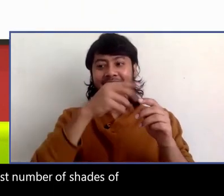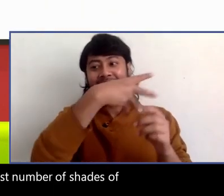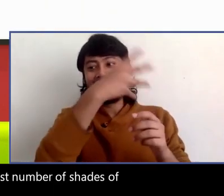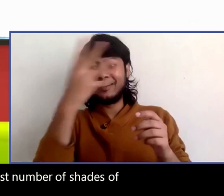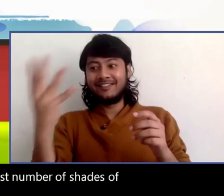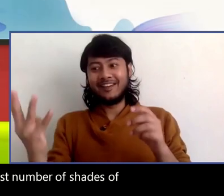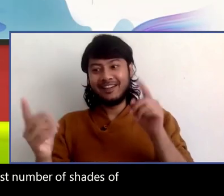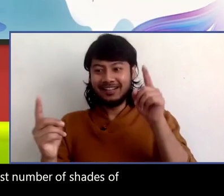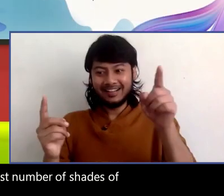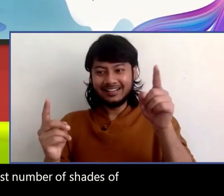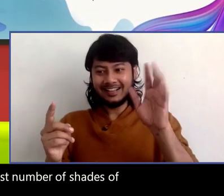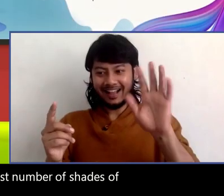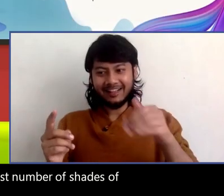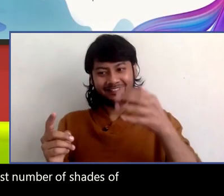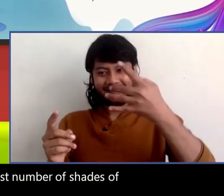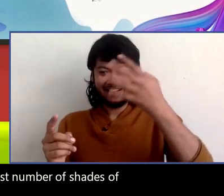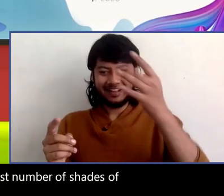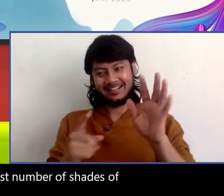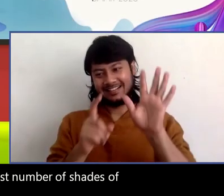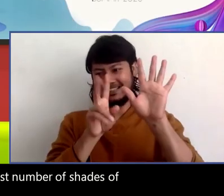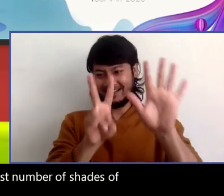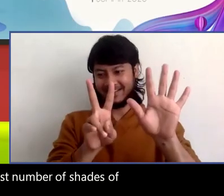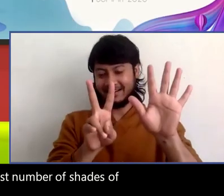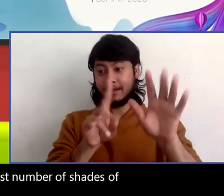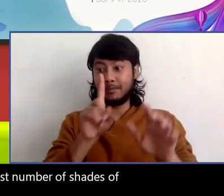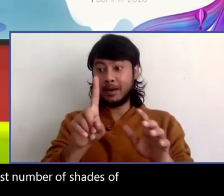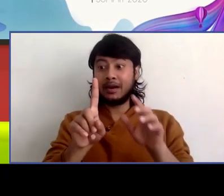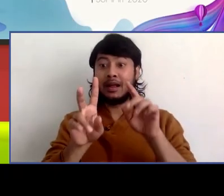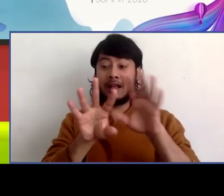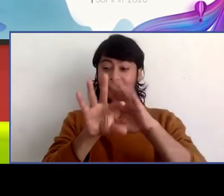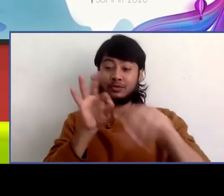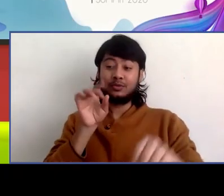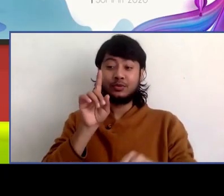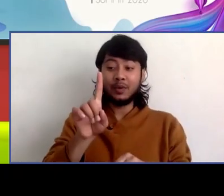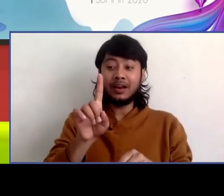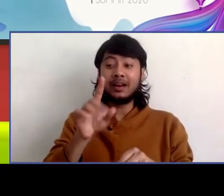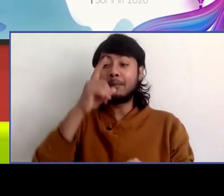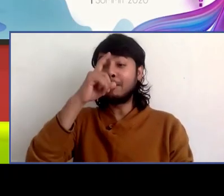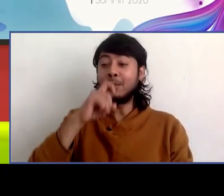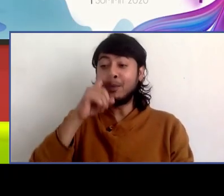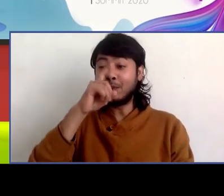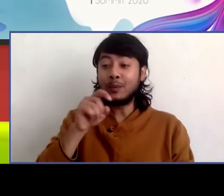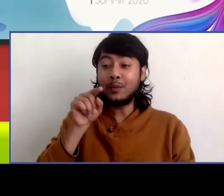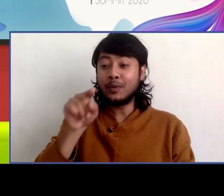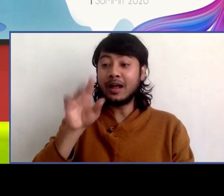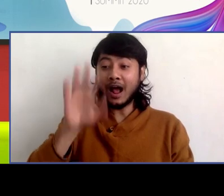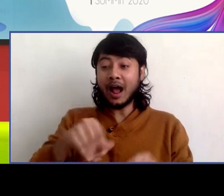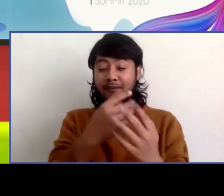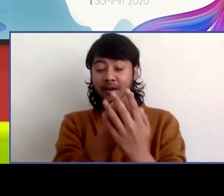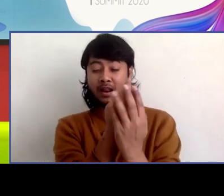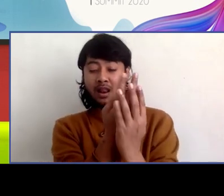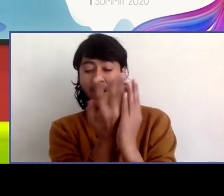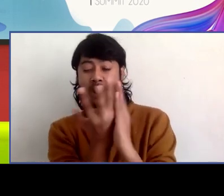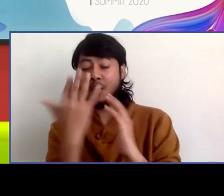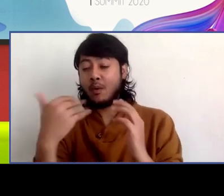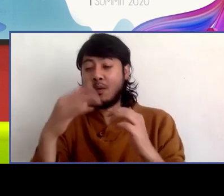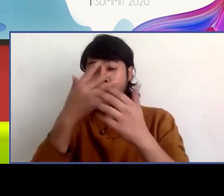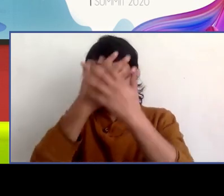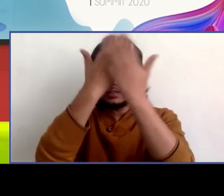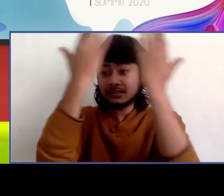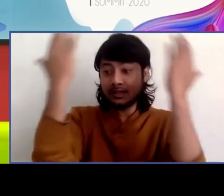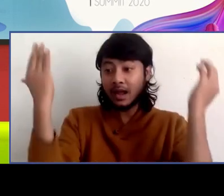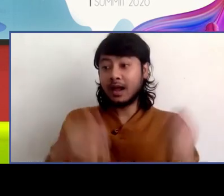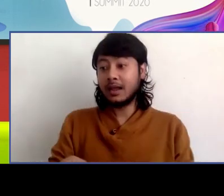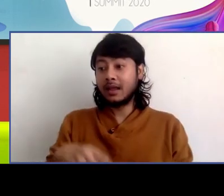Yes, blue. You have baby blue, midnight blue, navy blue, royal blue, sky blue. Wow, you can even rap